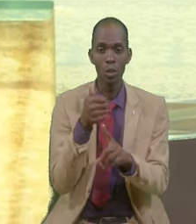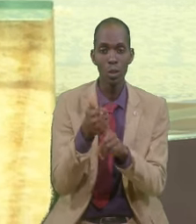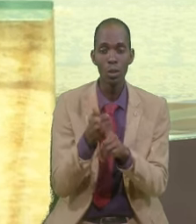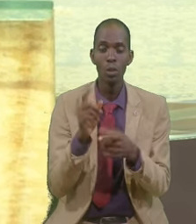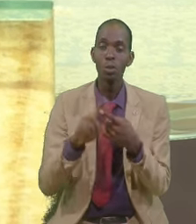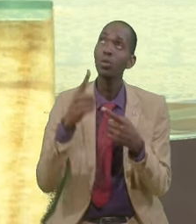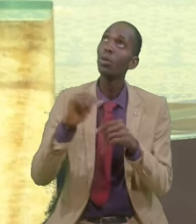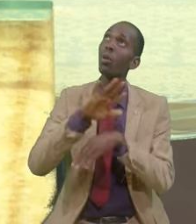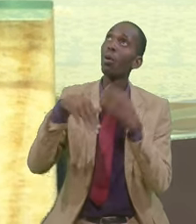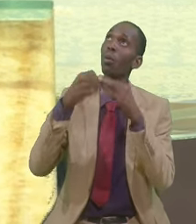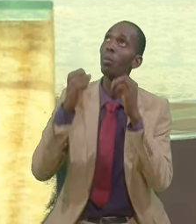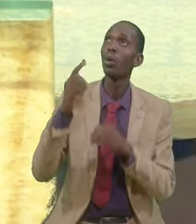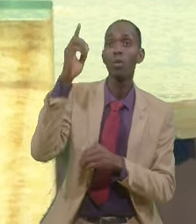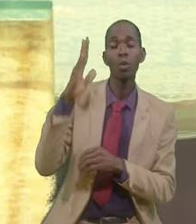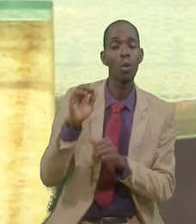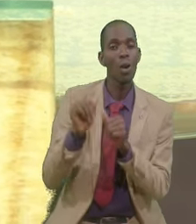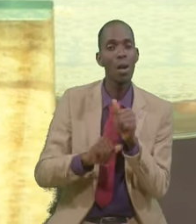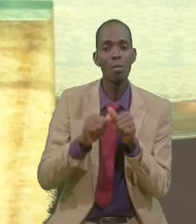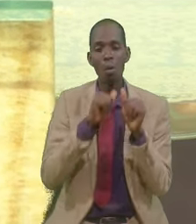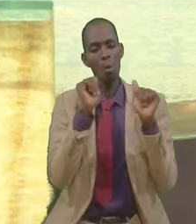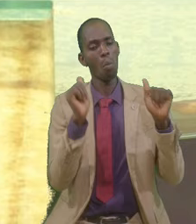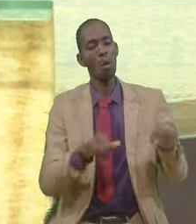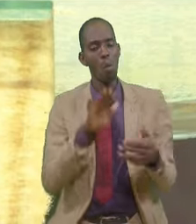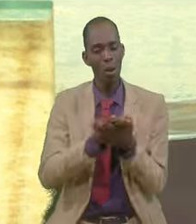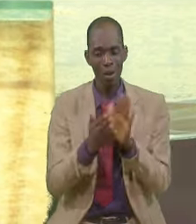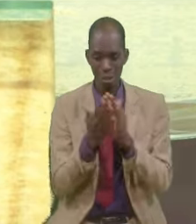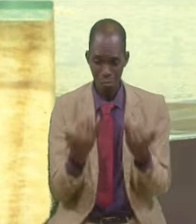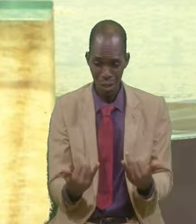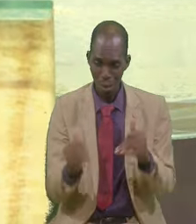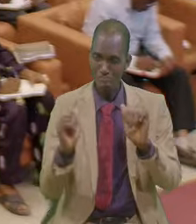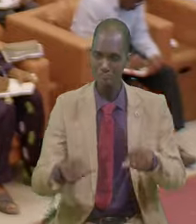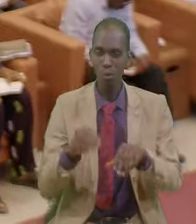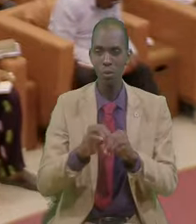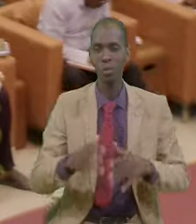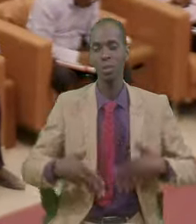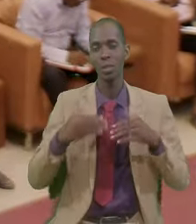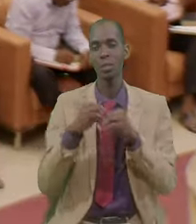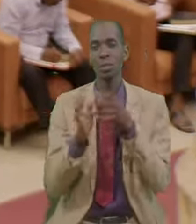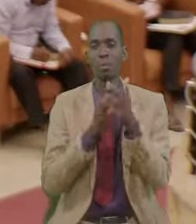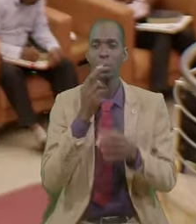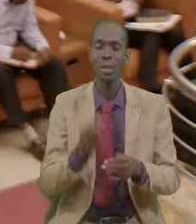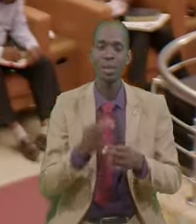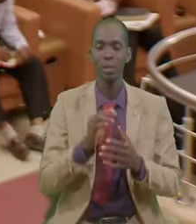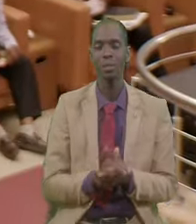the Almighty, every impossibility will become possible tonight in Jesus' name.